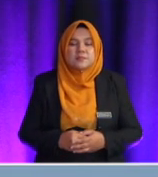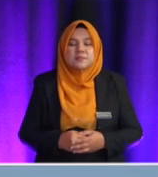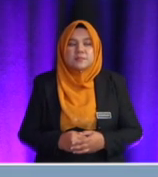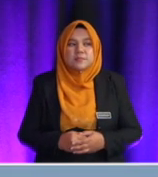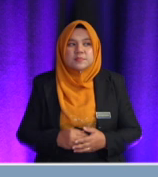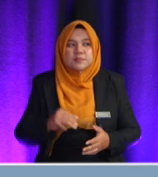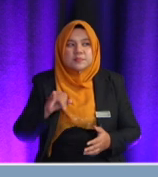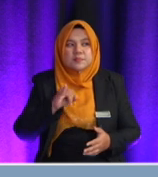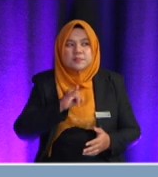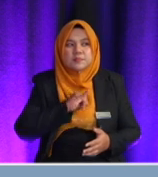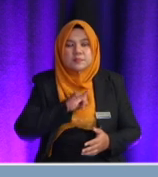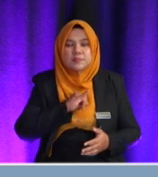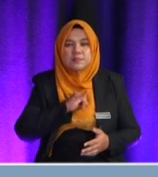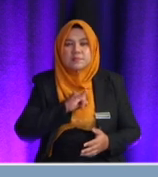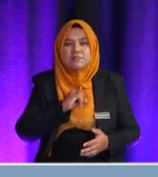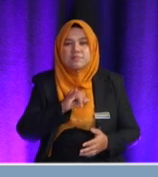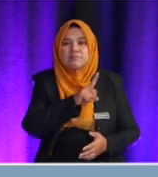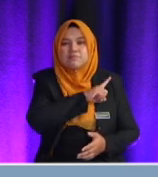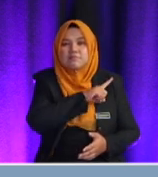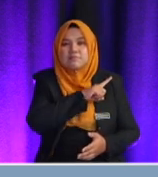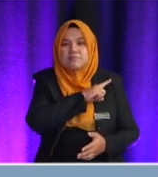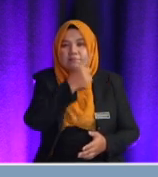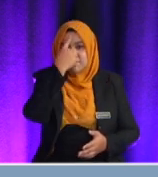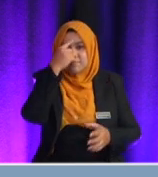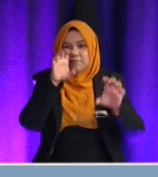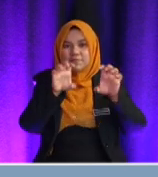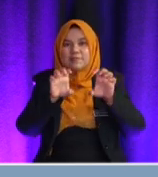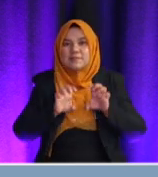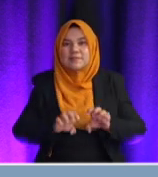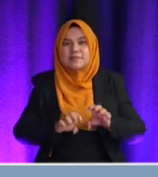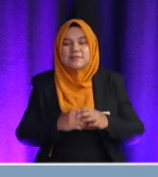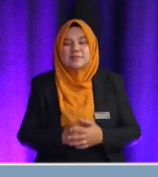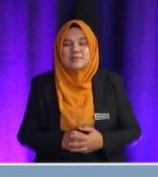I am quite lazy to exercise and it is hard. Oh, okay.